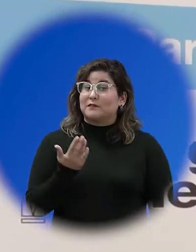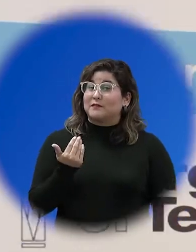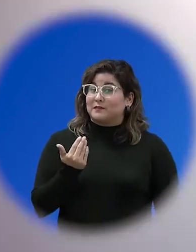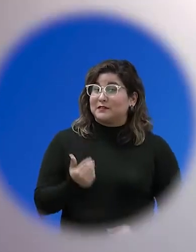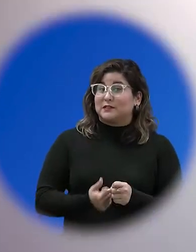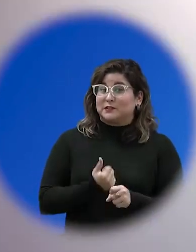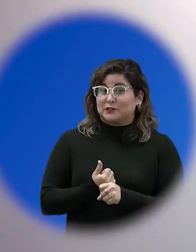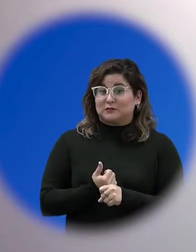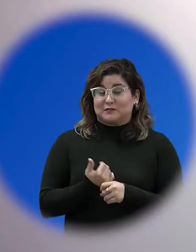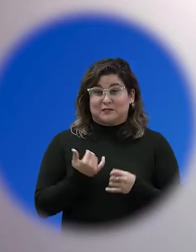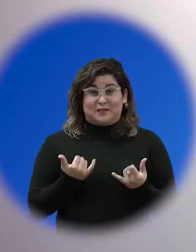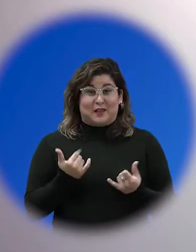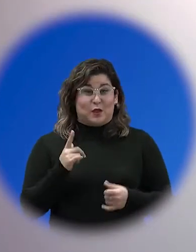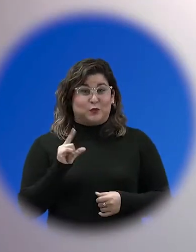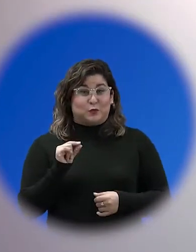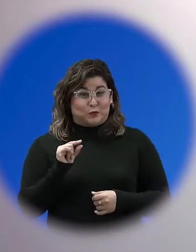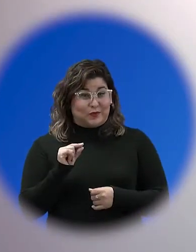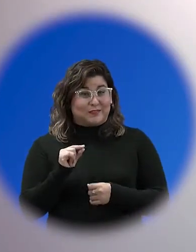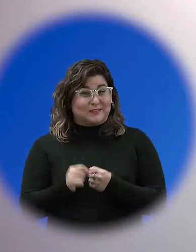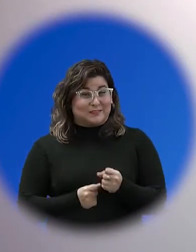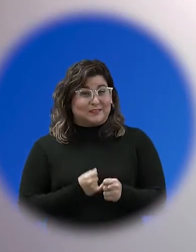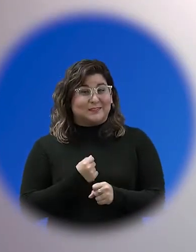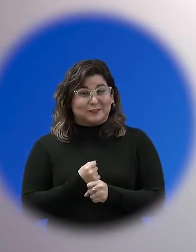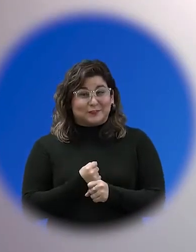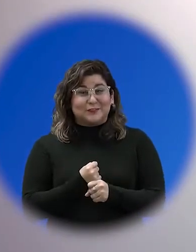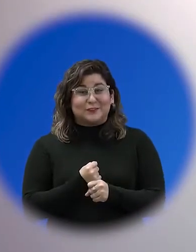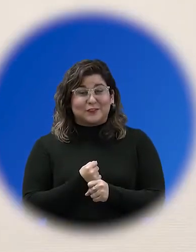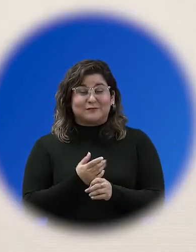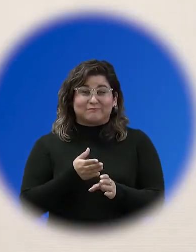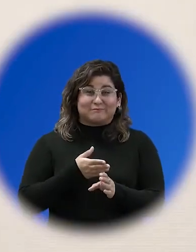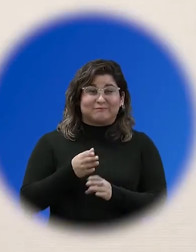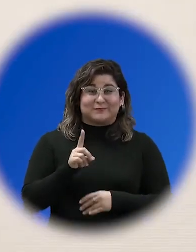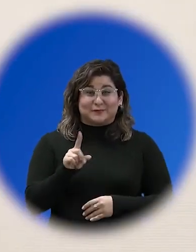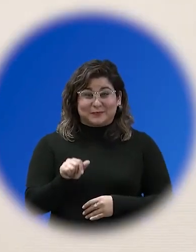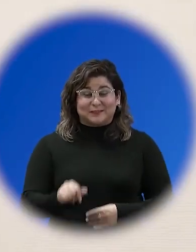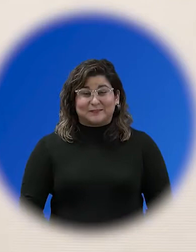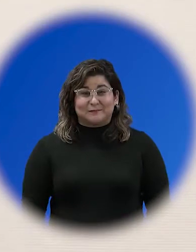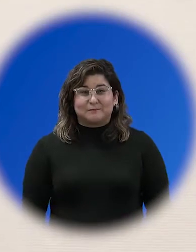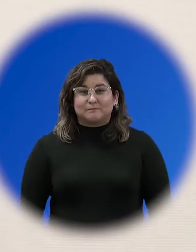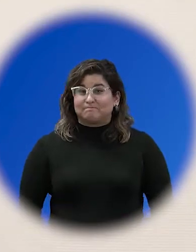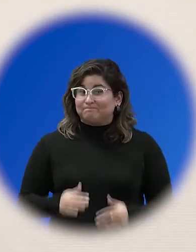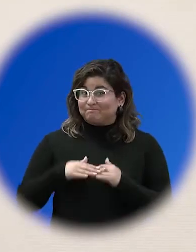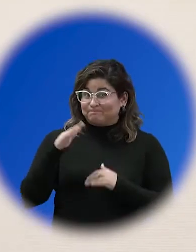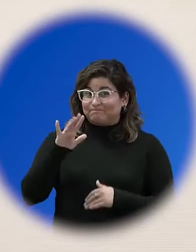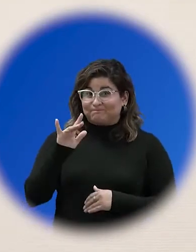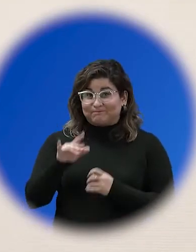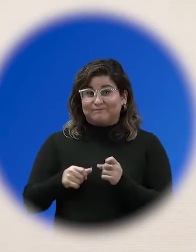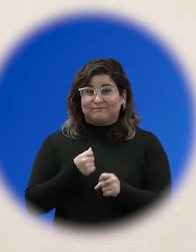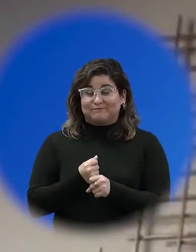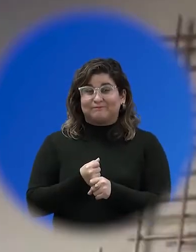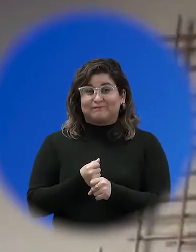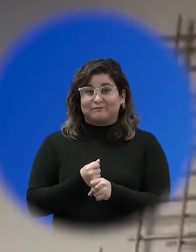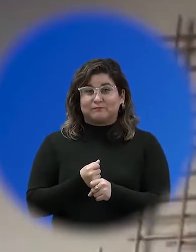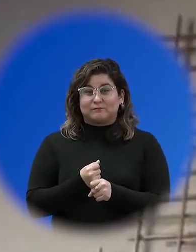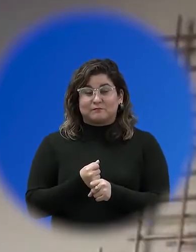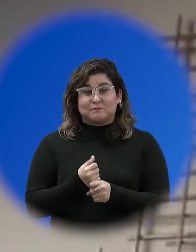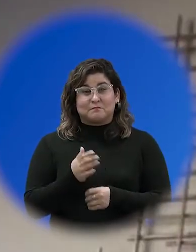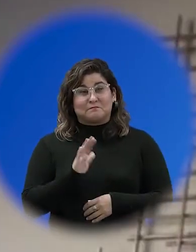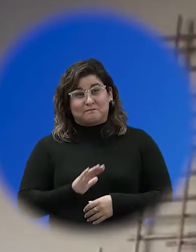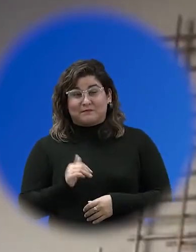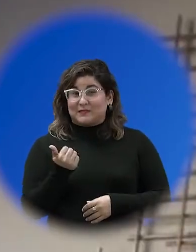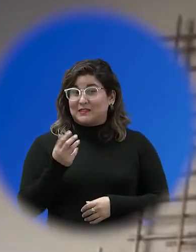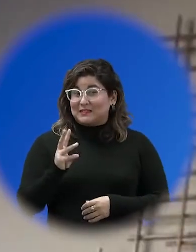years. This will be my 20th year in the field of disabilities. For over 25 years. Field for